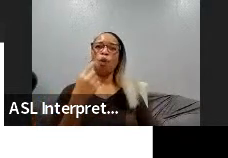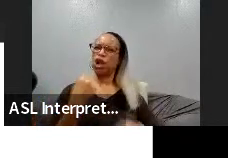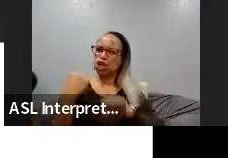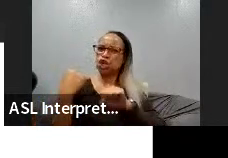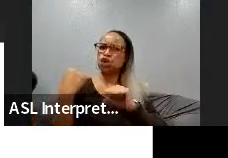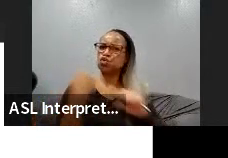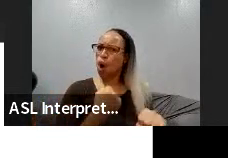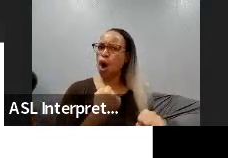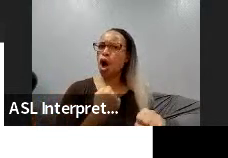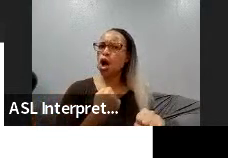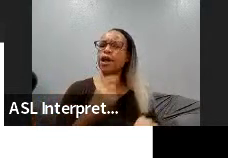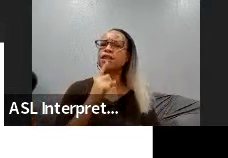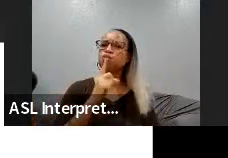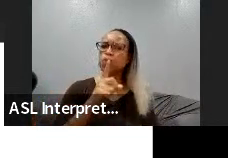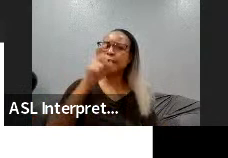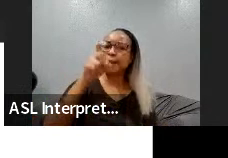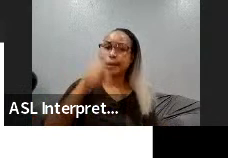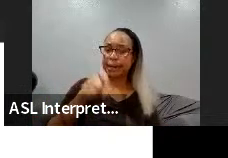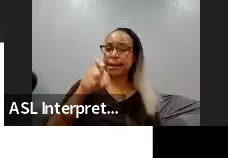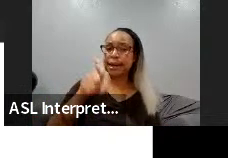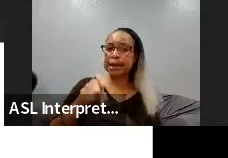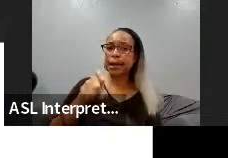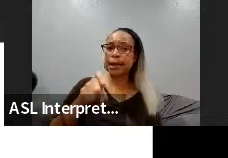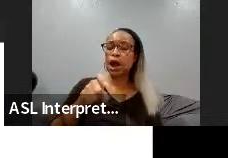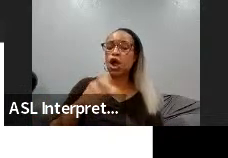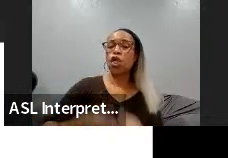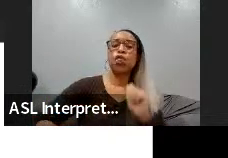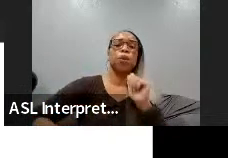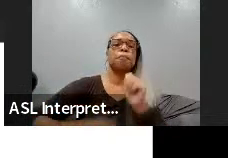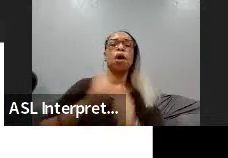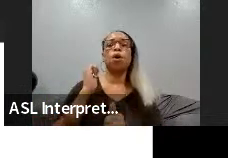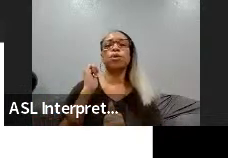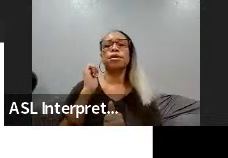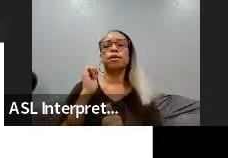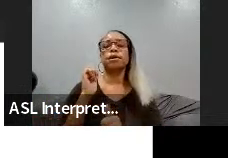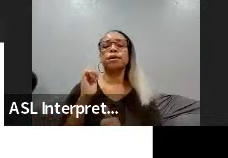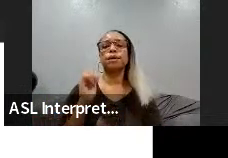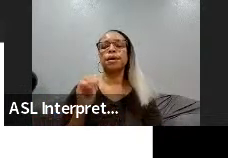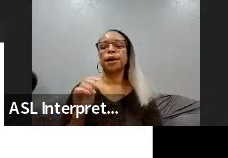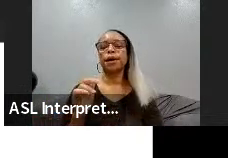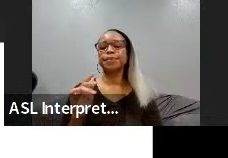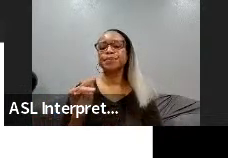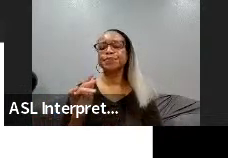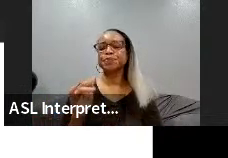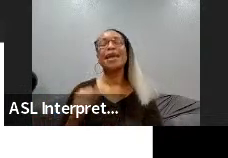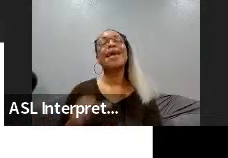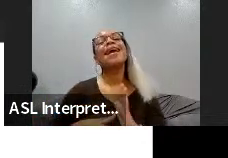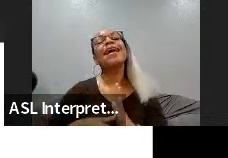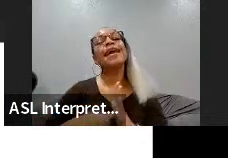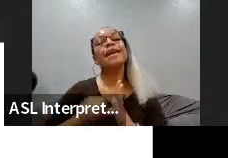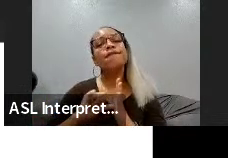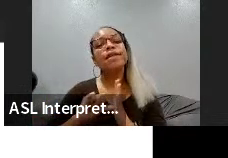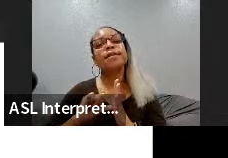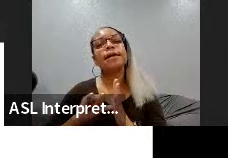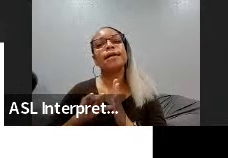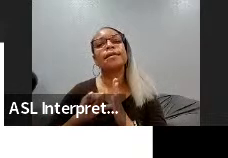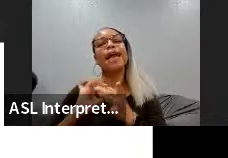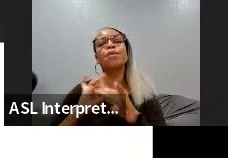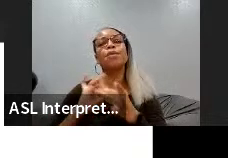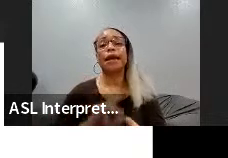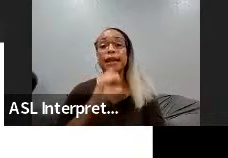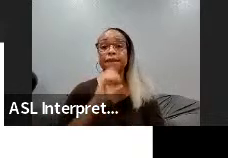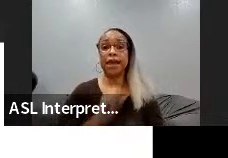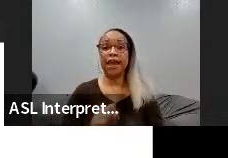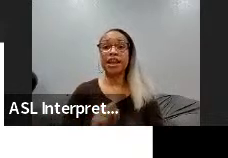as really needing the most emphasis in terms of age has been